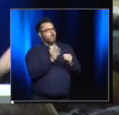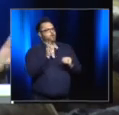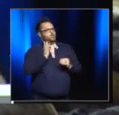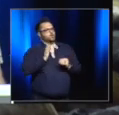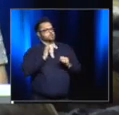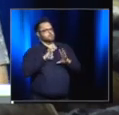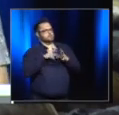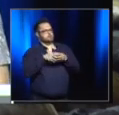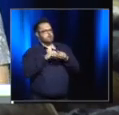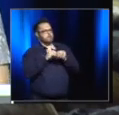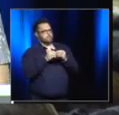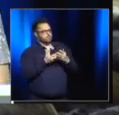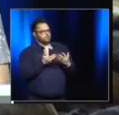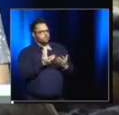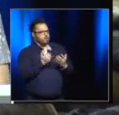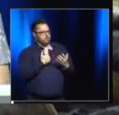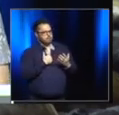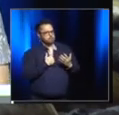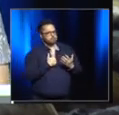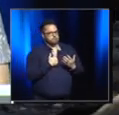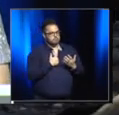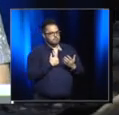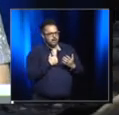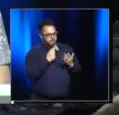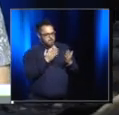to be. Because nobody had done that.